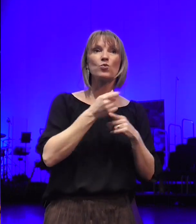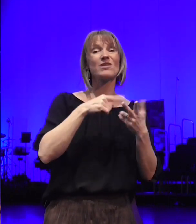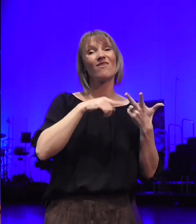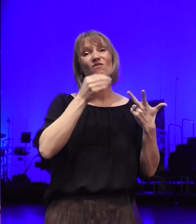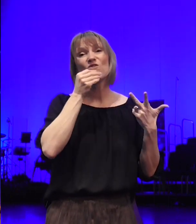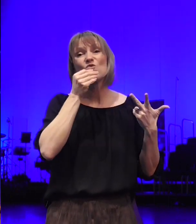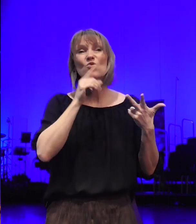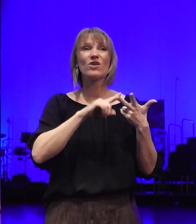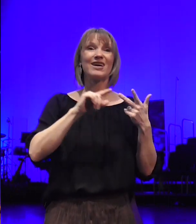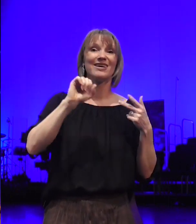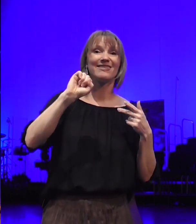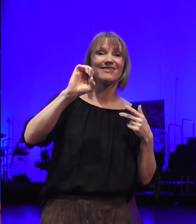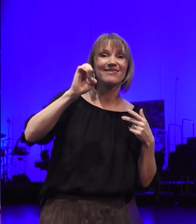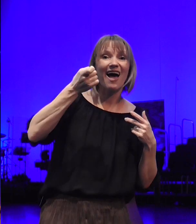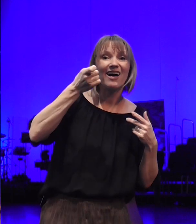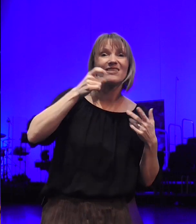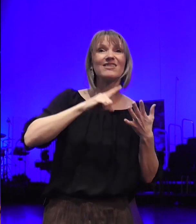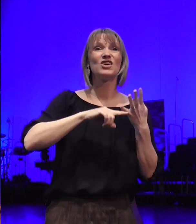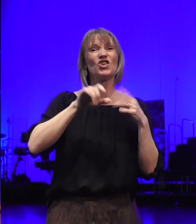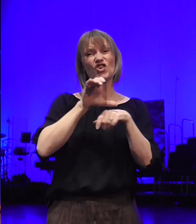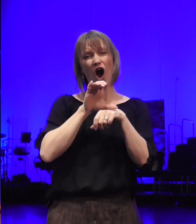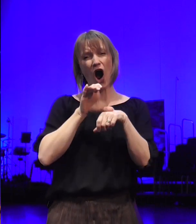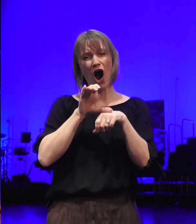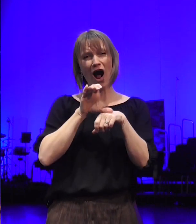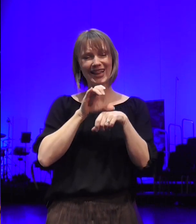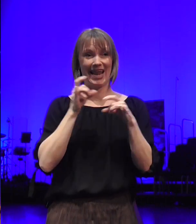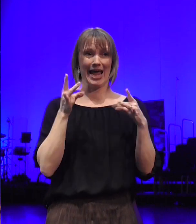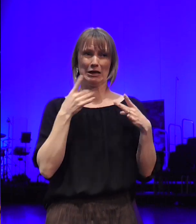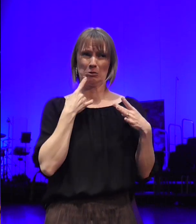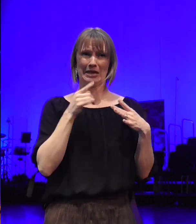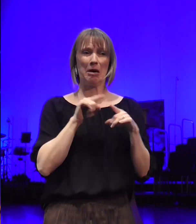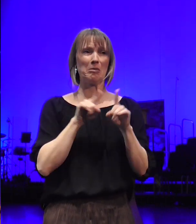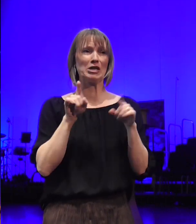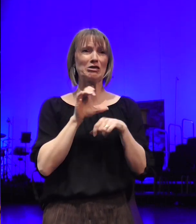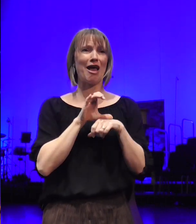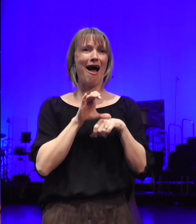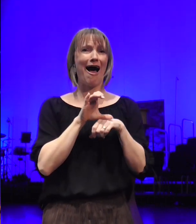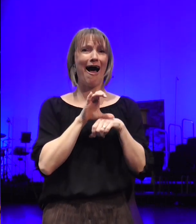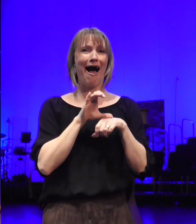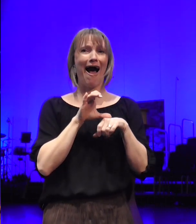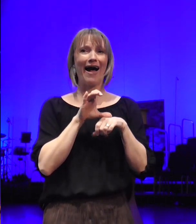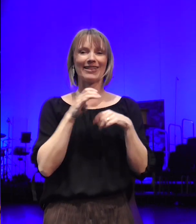or sex or even chocolate. I hate to say it, chocolate.